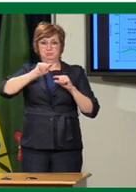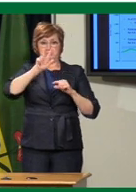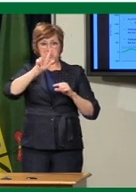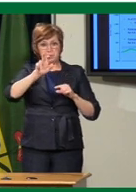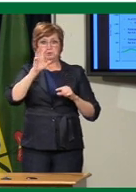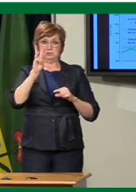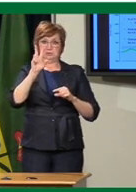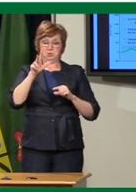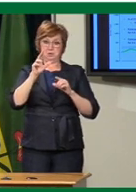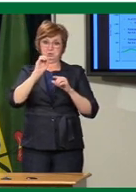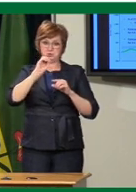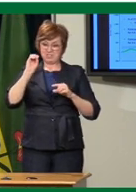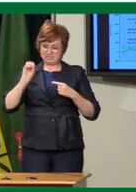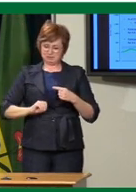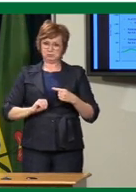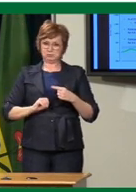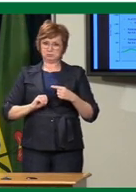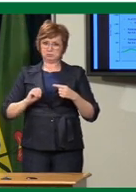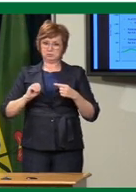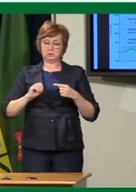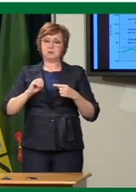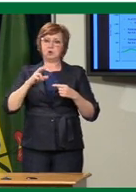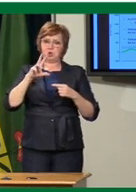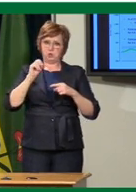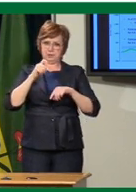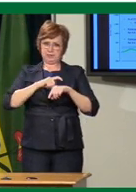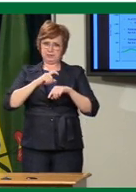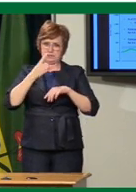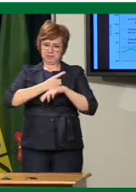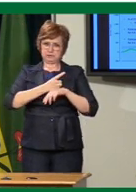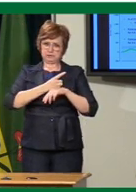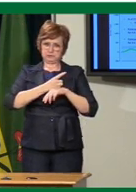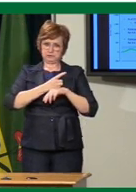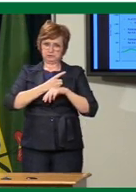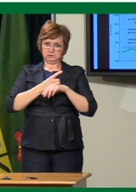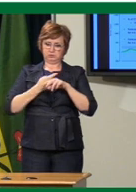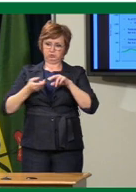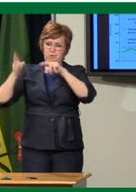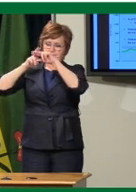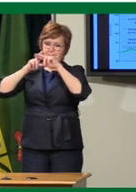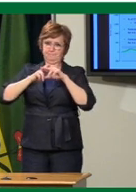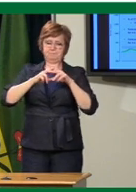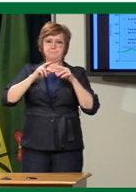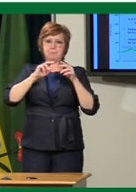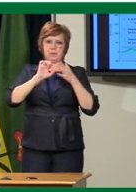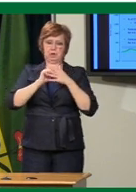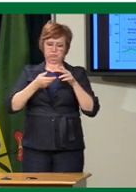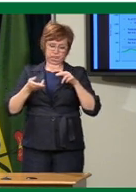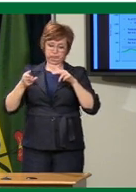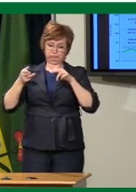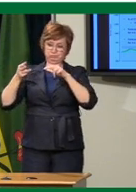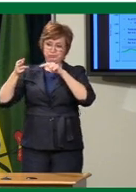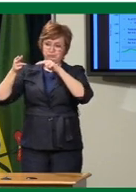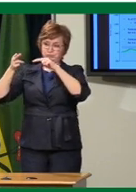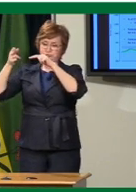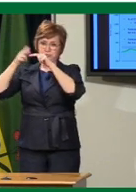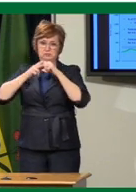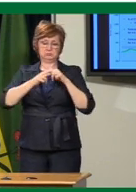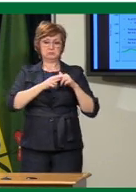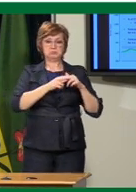over the last 30 days, and it's continuing to grow. As well as just in the last week, we've seen an increase of 1,000 active